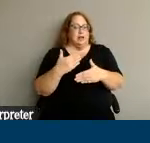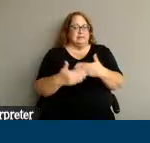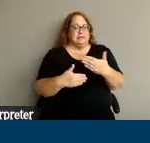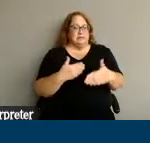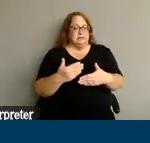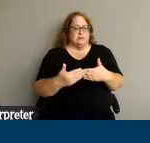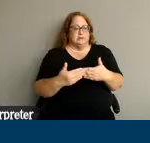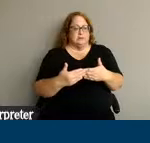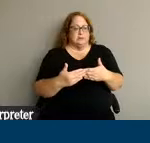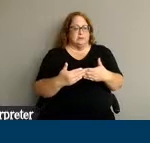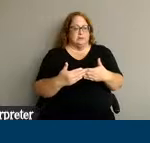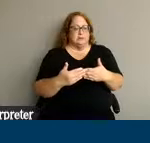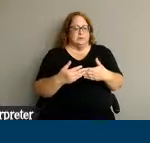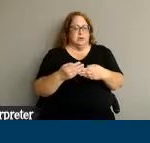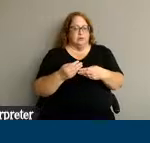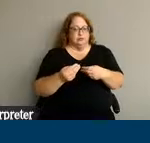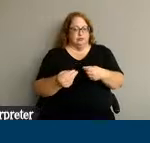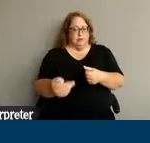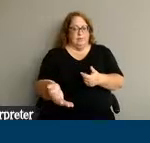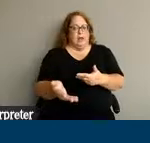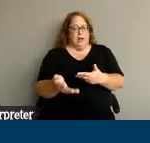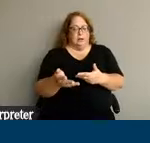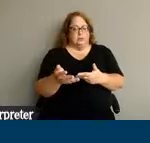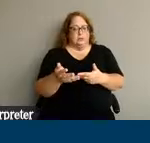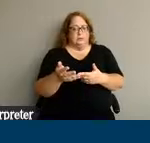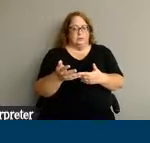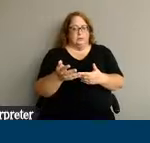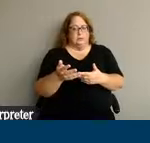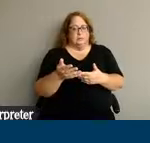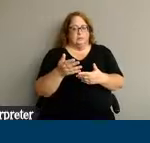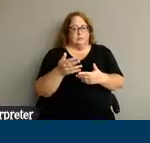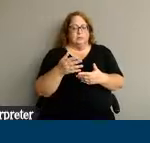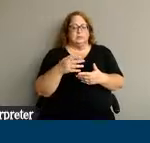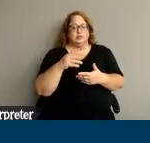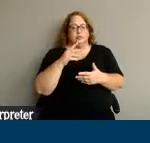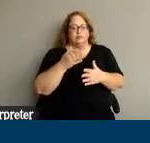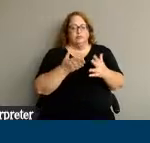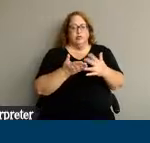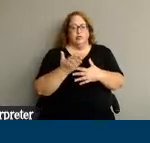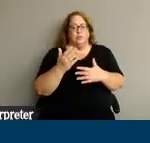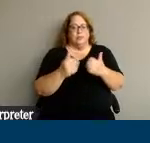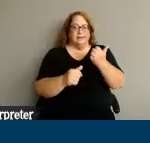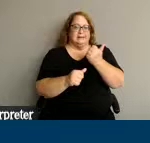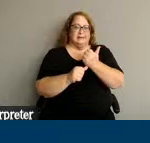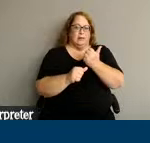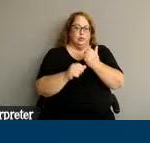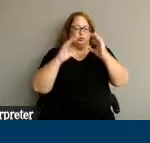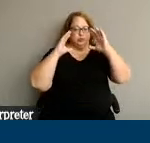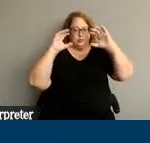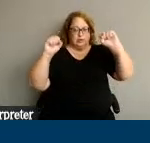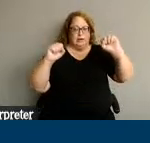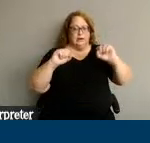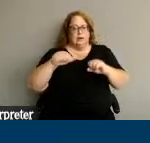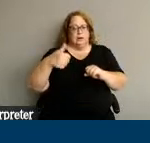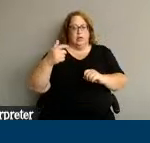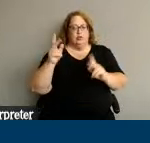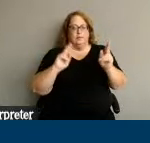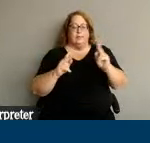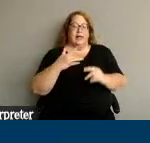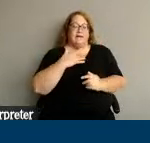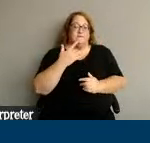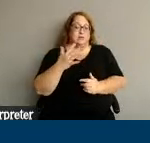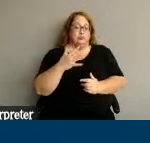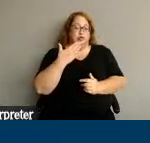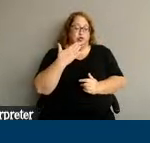are streamlined and addressed through our deputy superintendent and other individuals as well. So I feel pretty